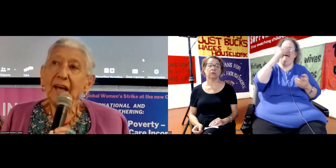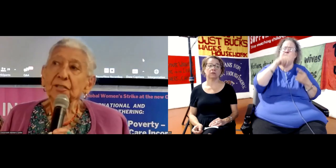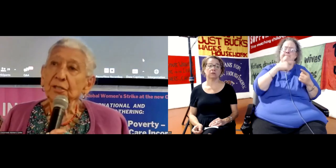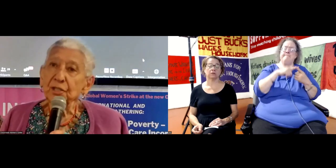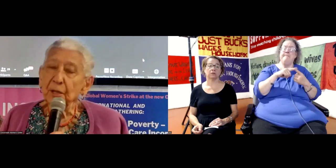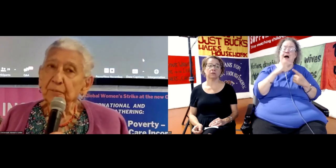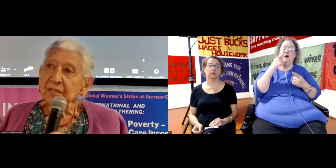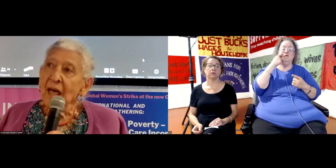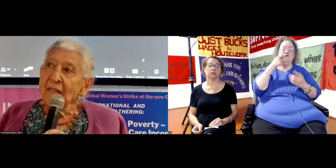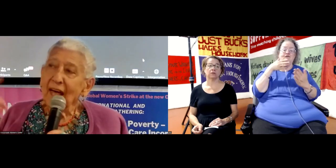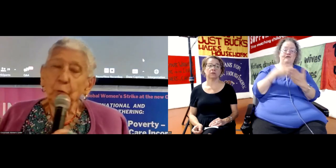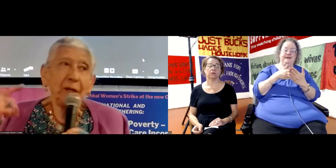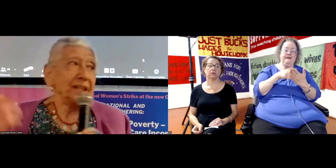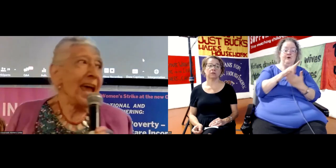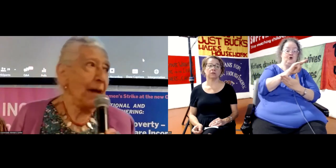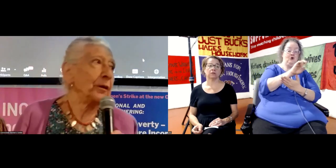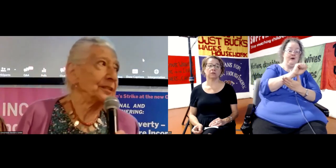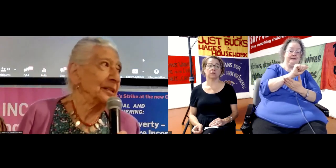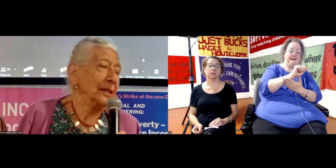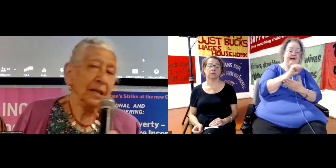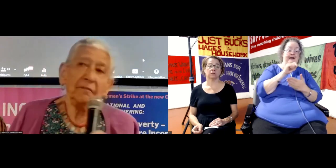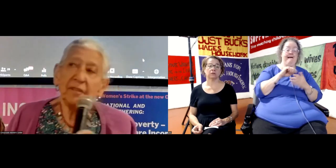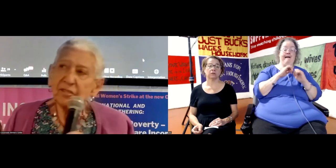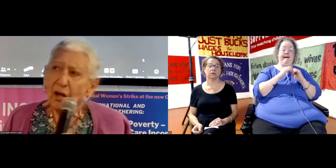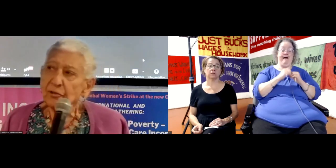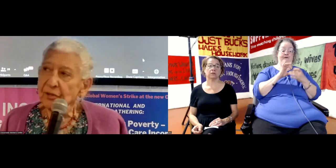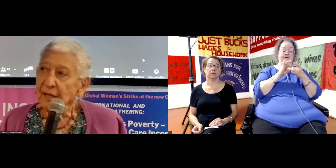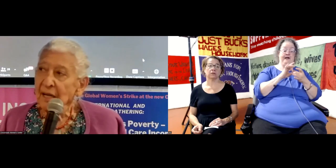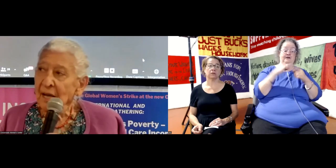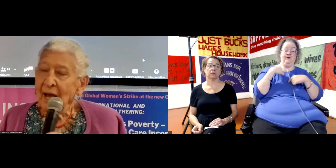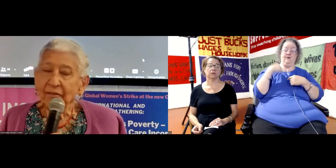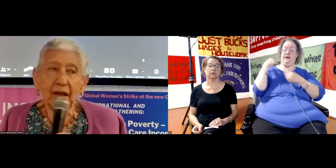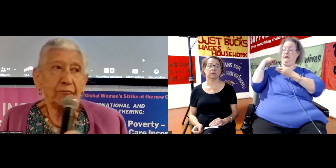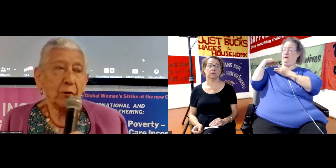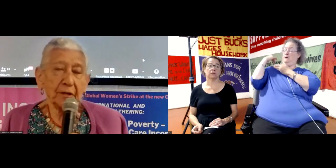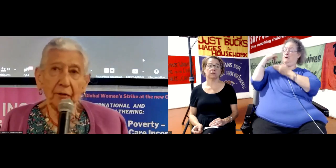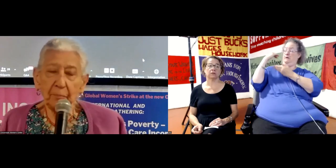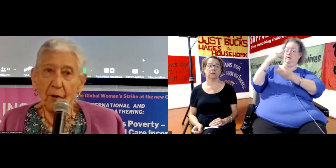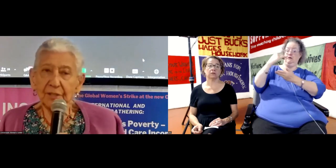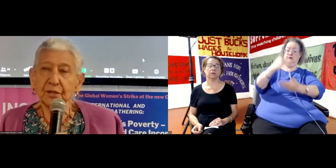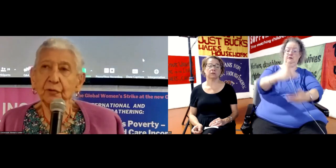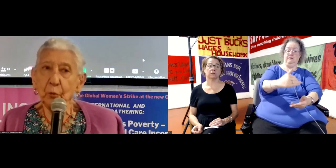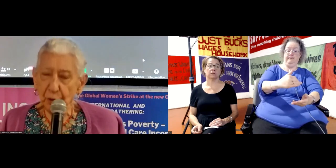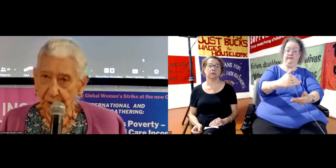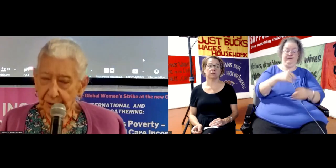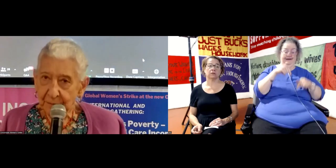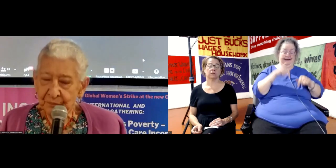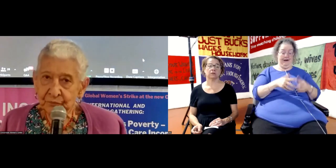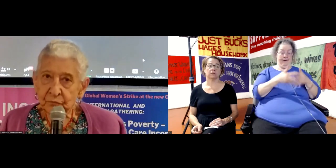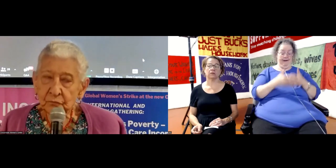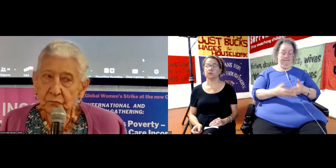the relationships that we inherit in this country and therefore in other parts of the